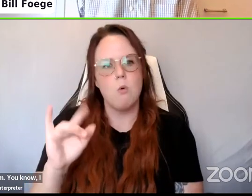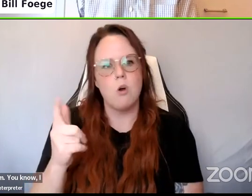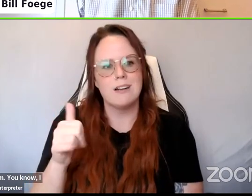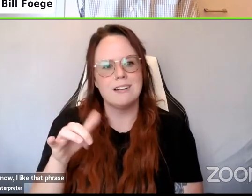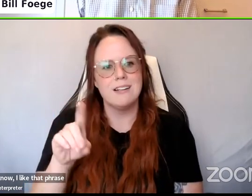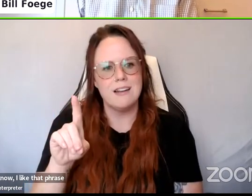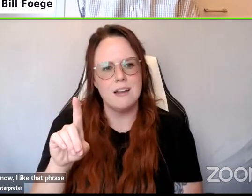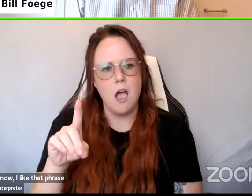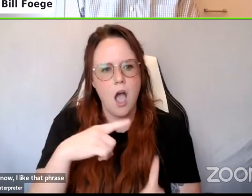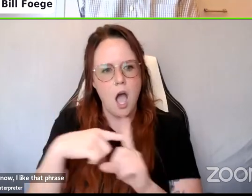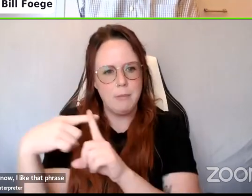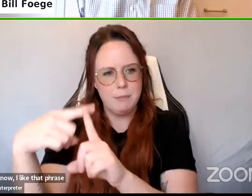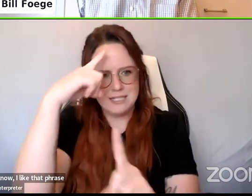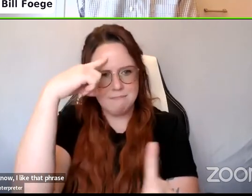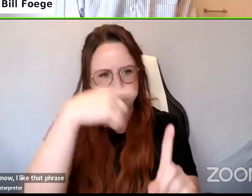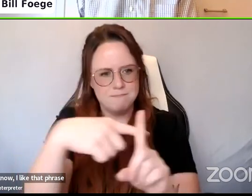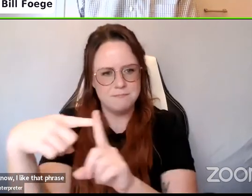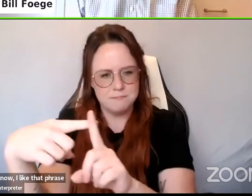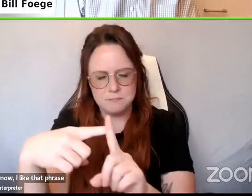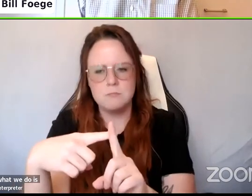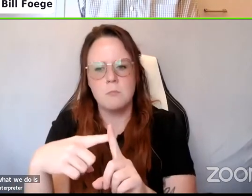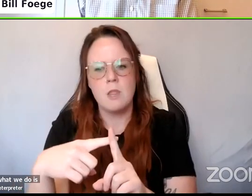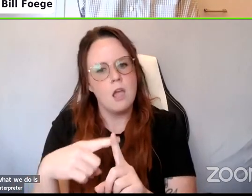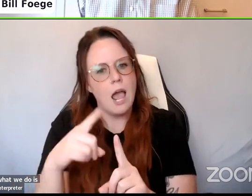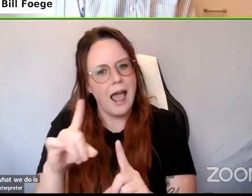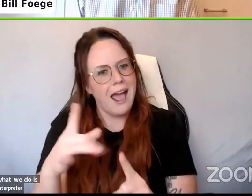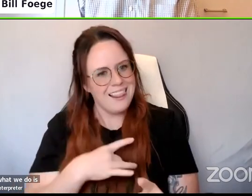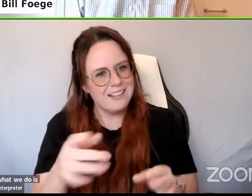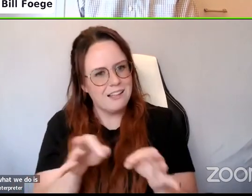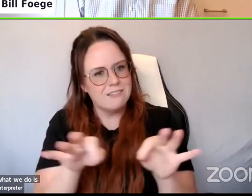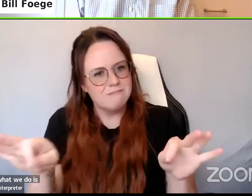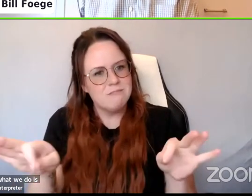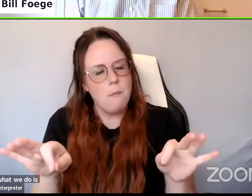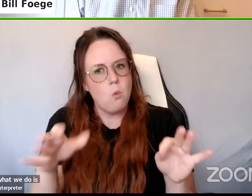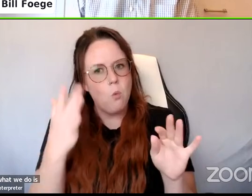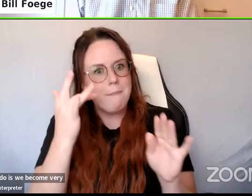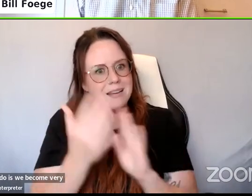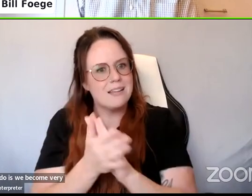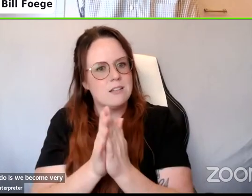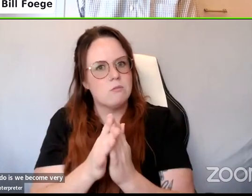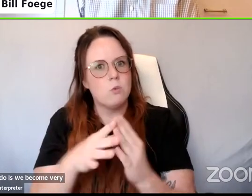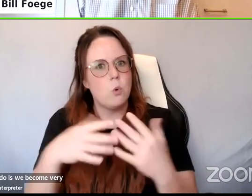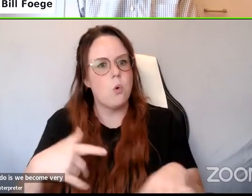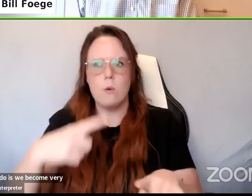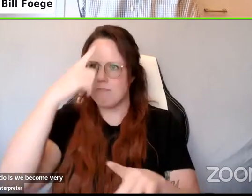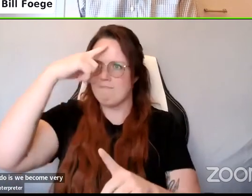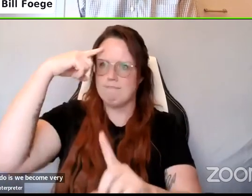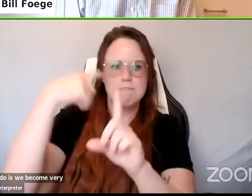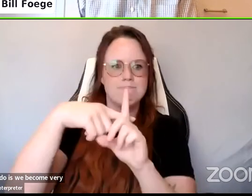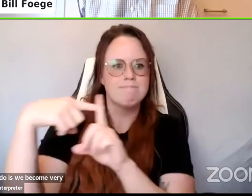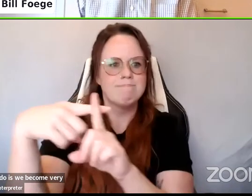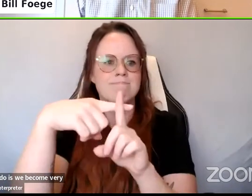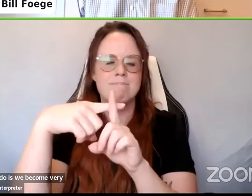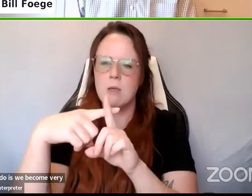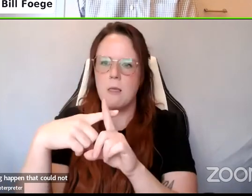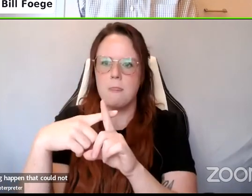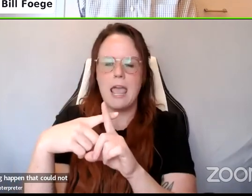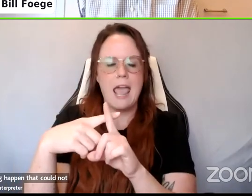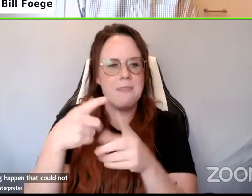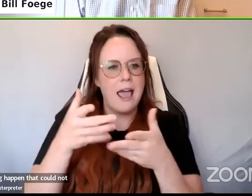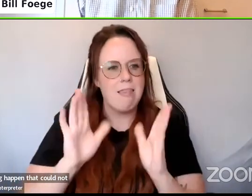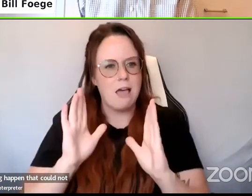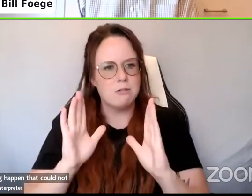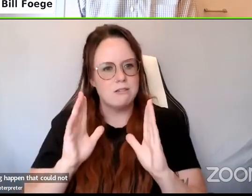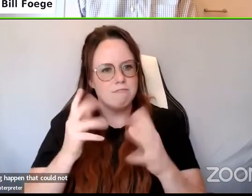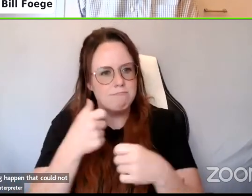in fact what we do is we become very optimistic and we make something happen that could not have been foreseen that